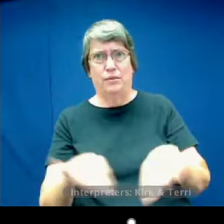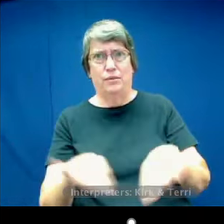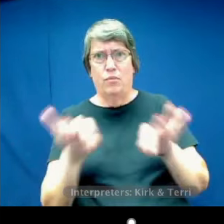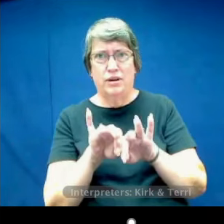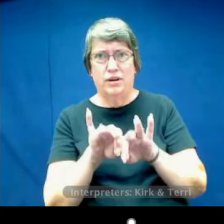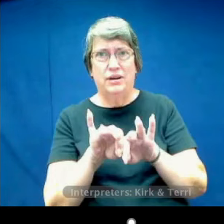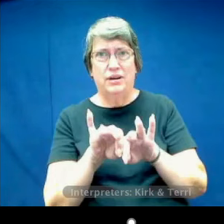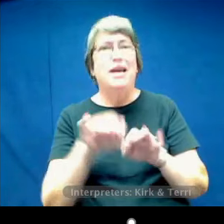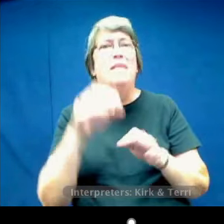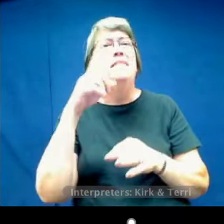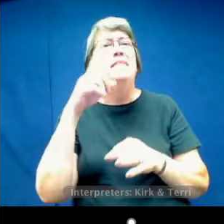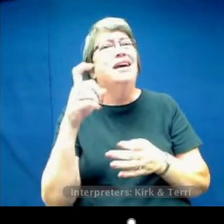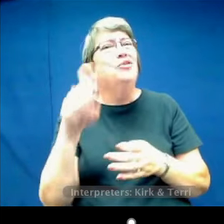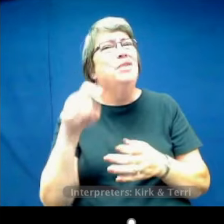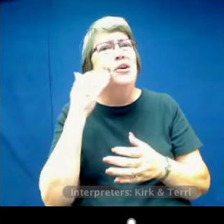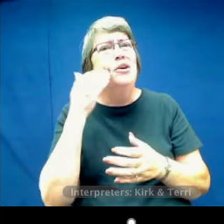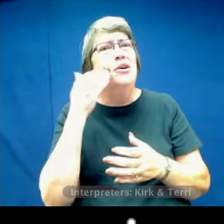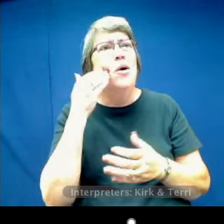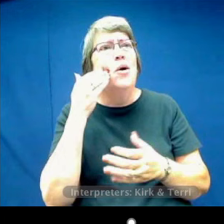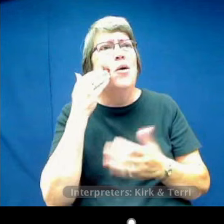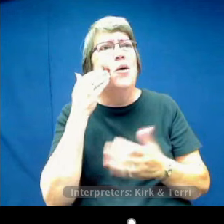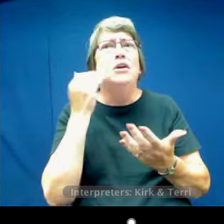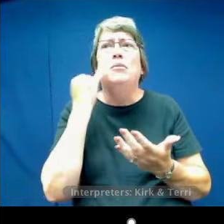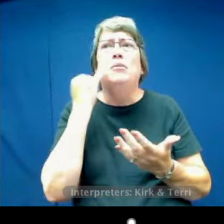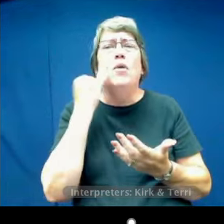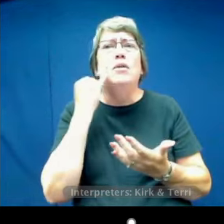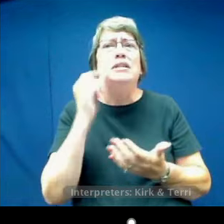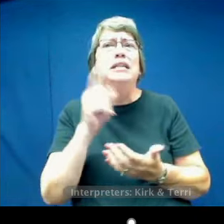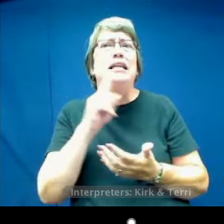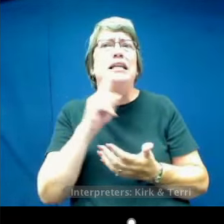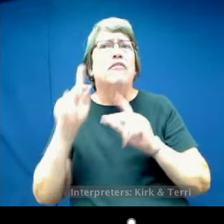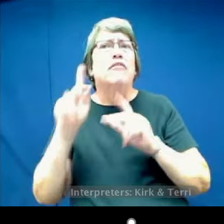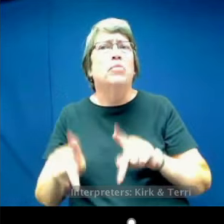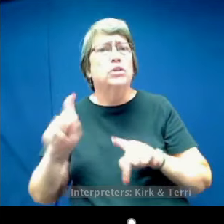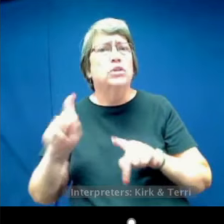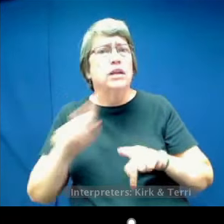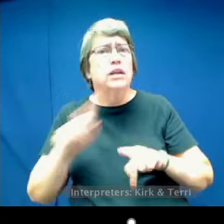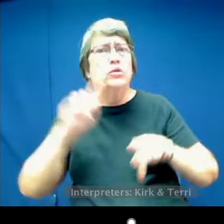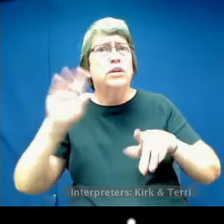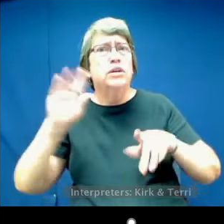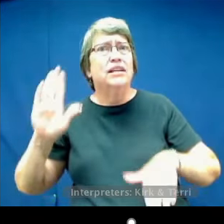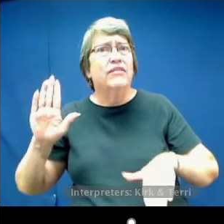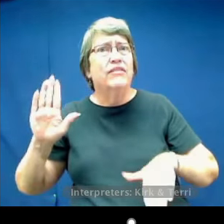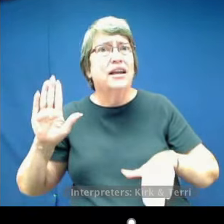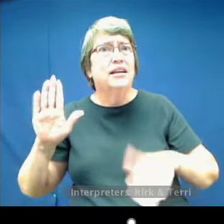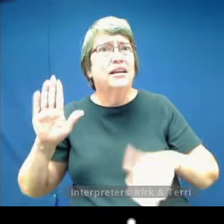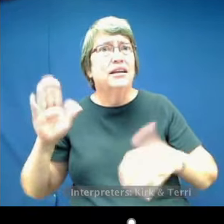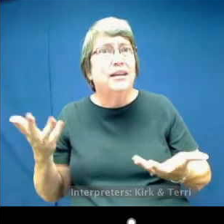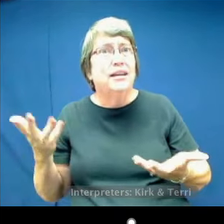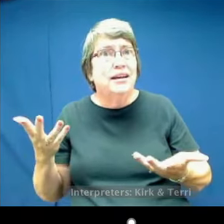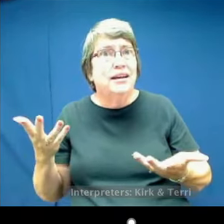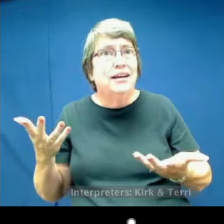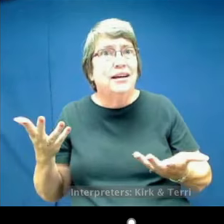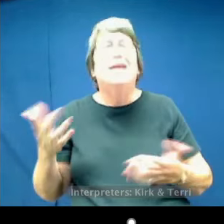testify to. Because whoever's asking for custody has to prove these